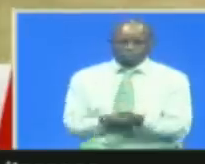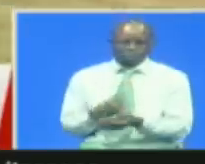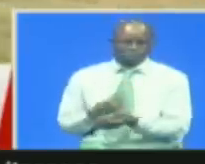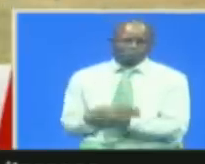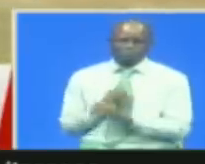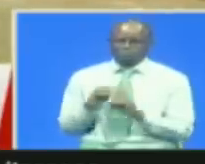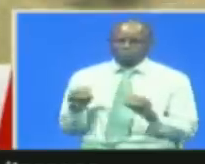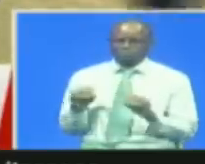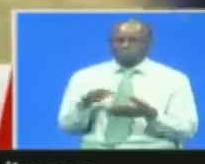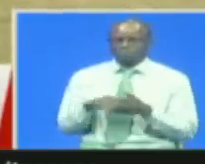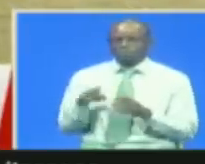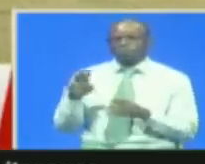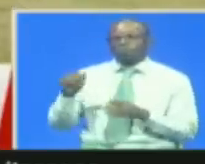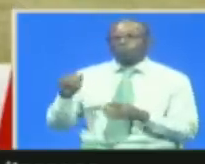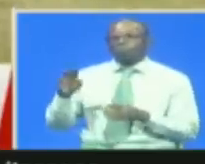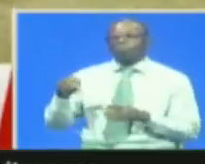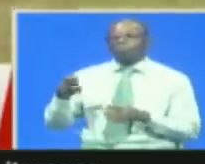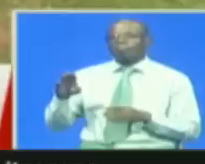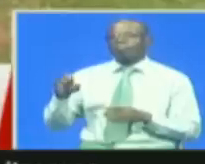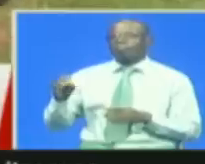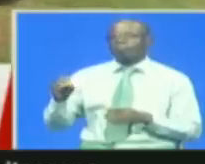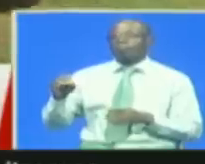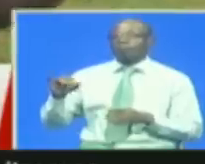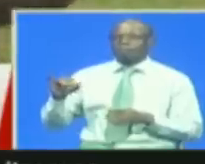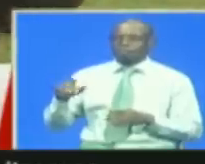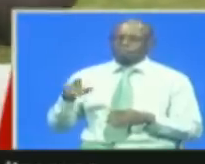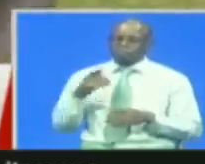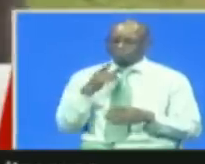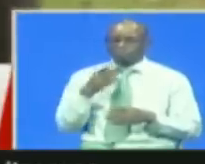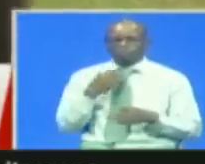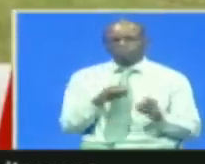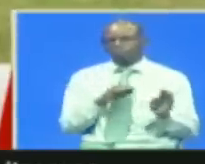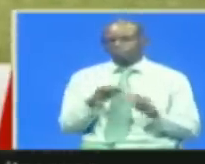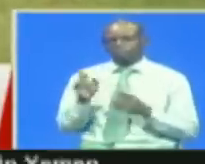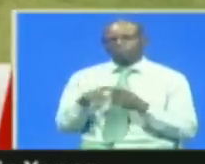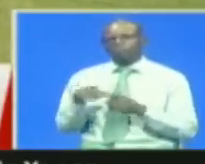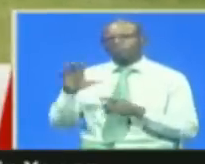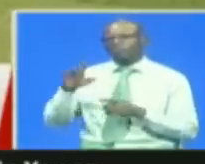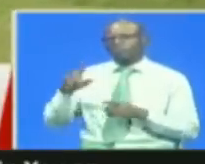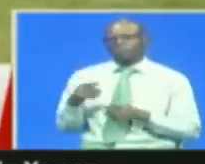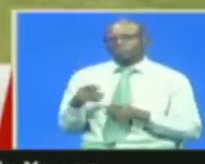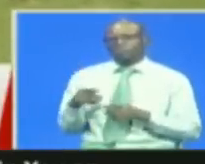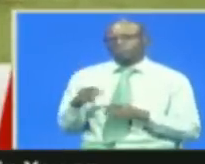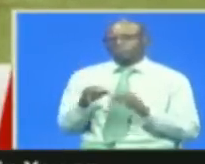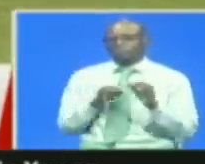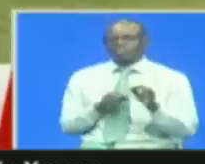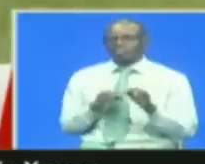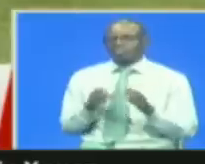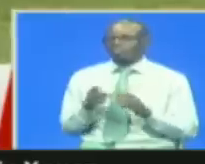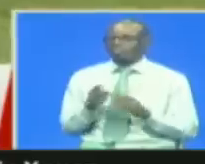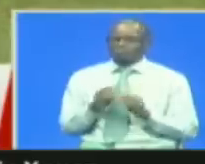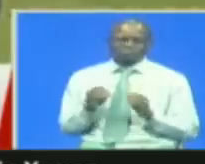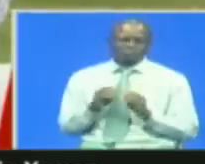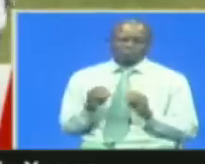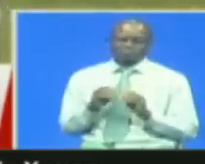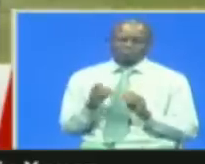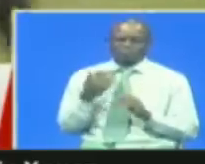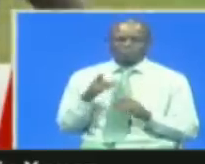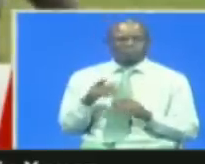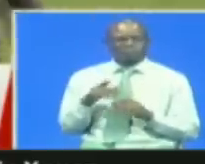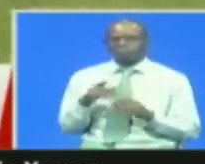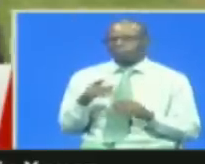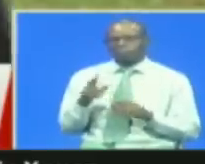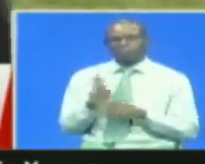ruled out the thought of switching to another distance like 5,000 meters, as it will take years to reach elite levels with different skills